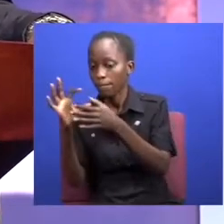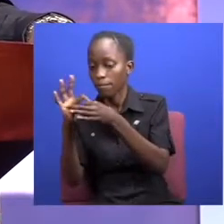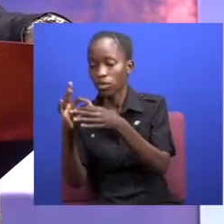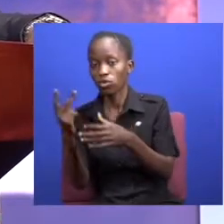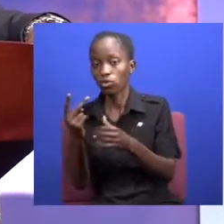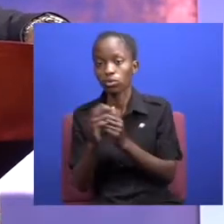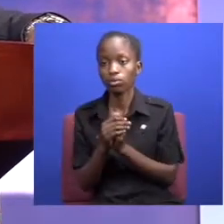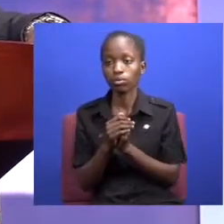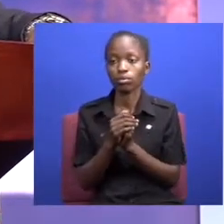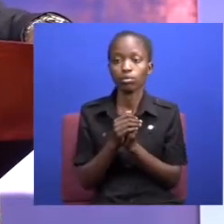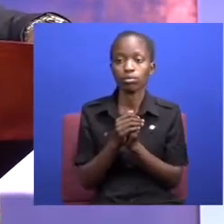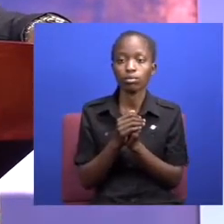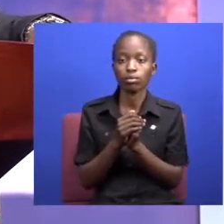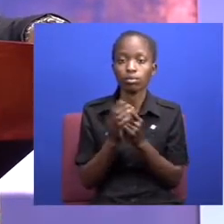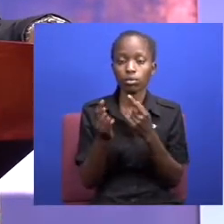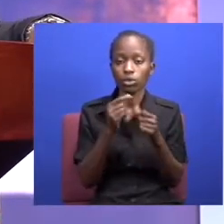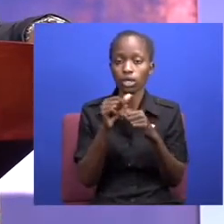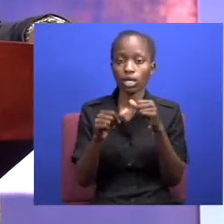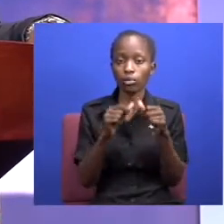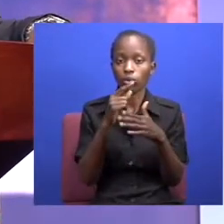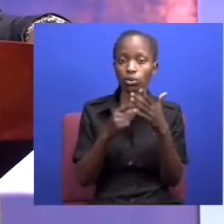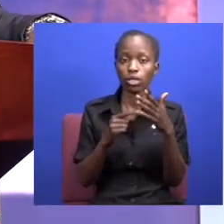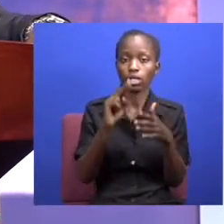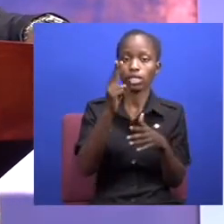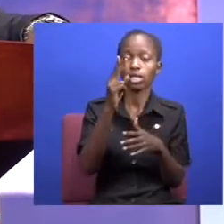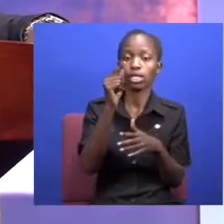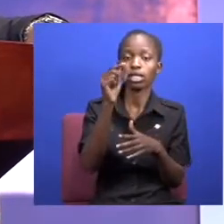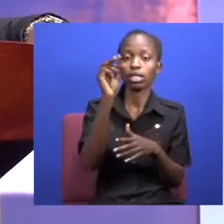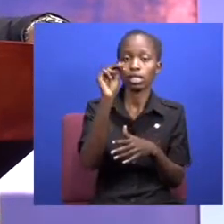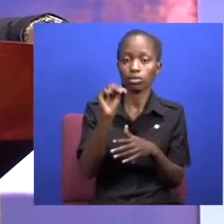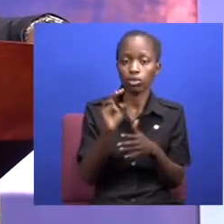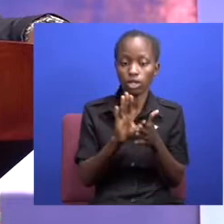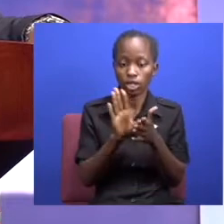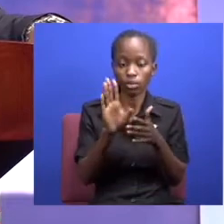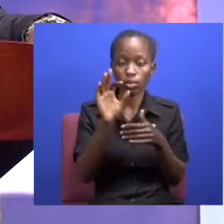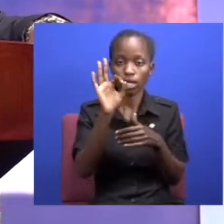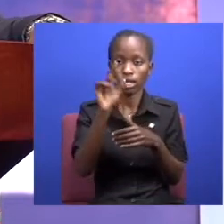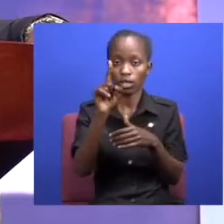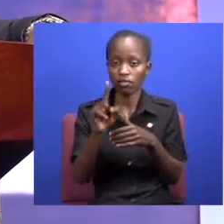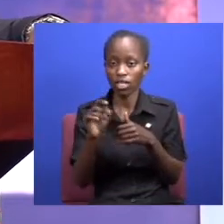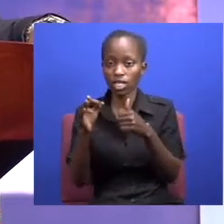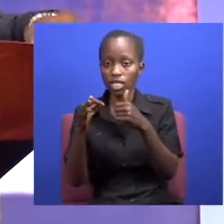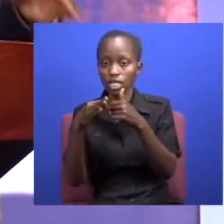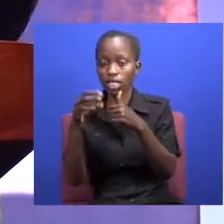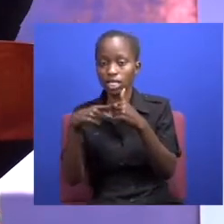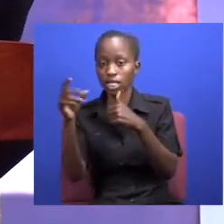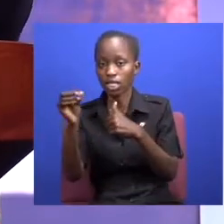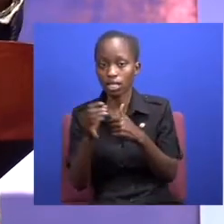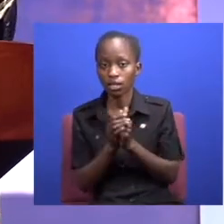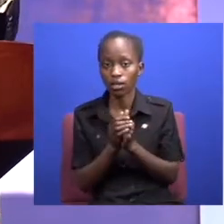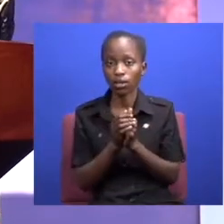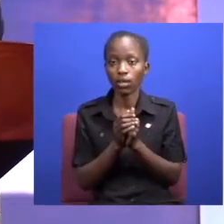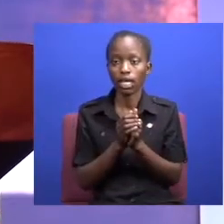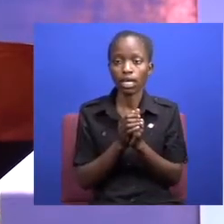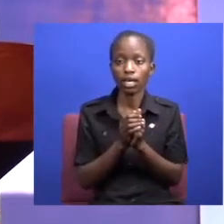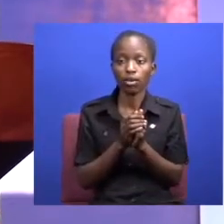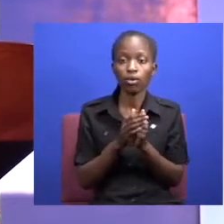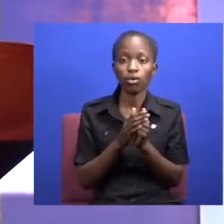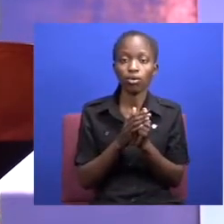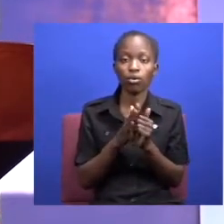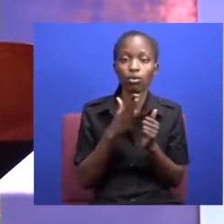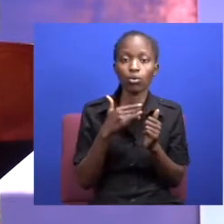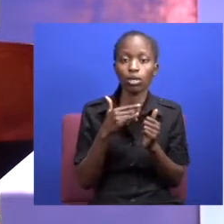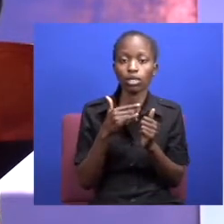to, of course, is 2 Timothy chapter 3, verse 16. But allow me to read it from verse 15 all the way